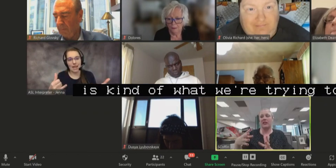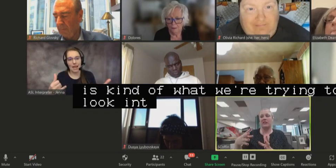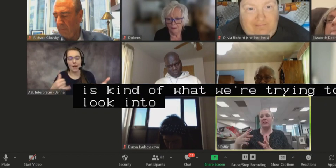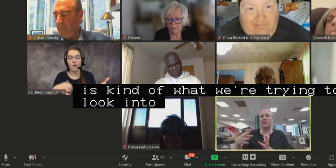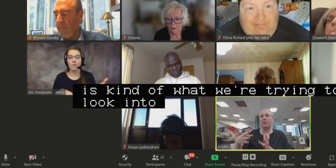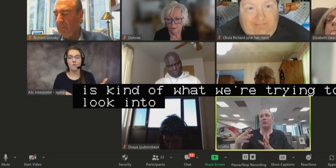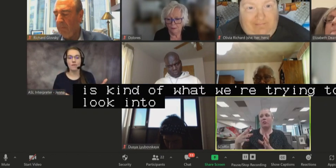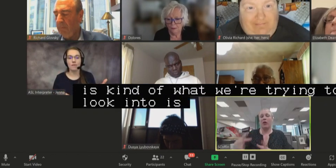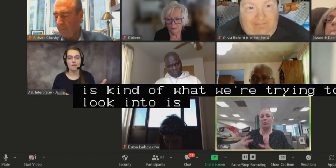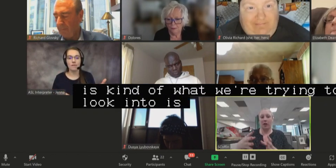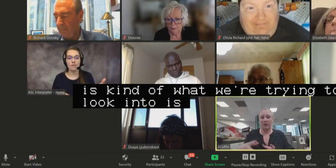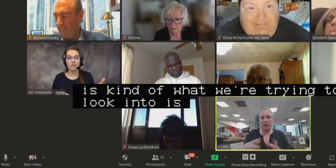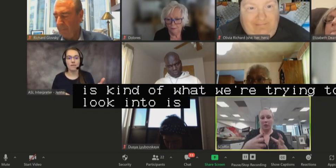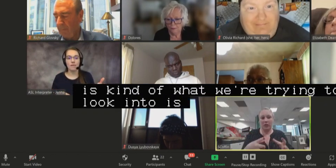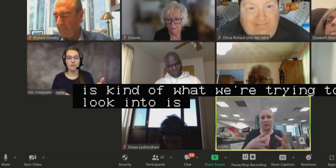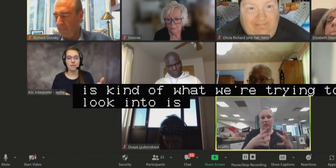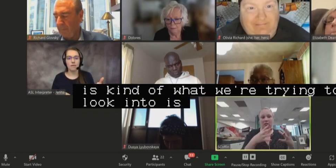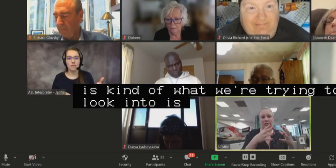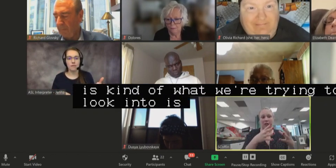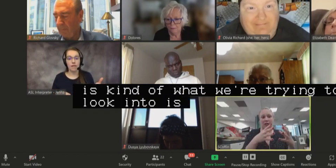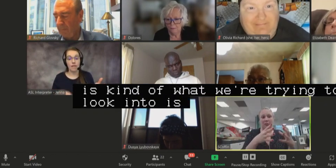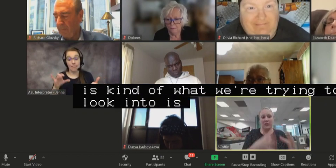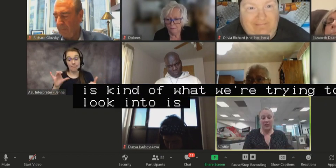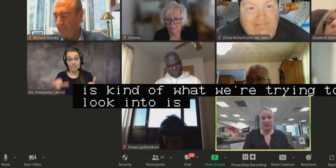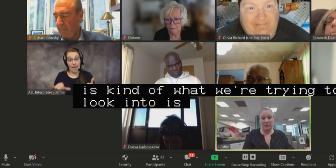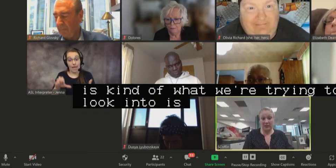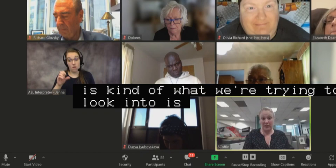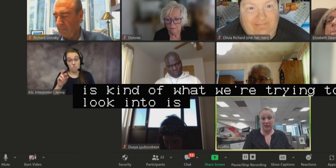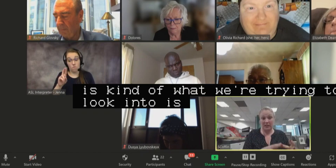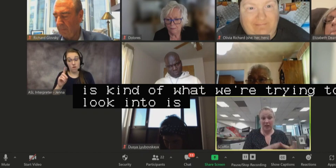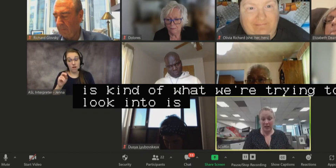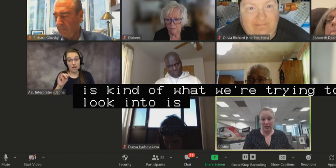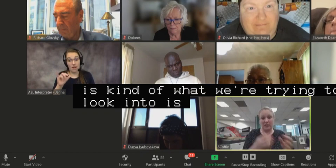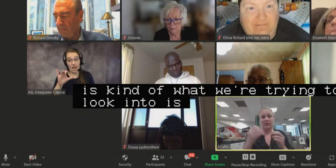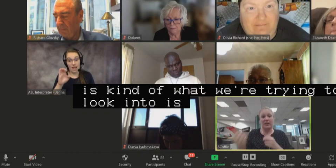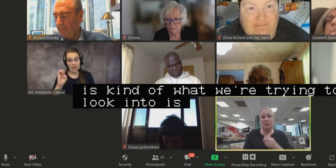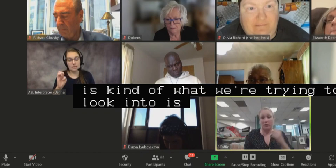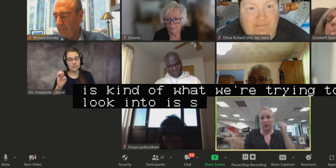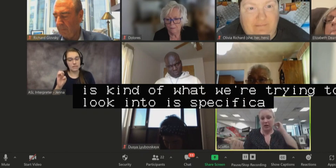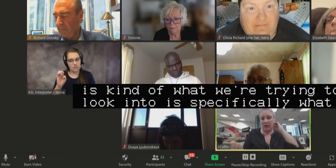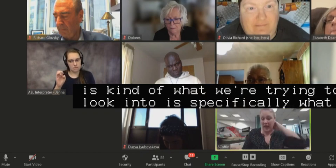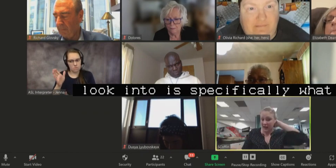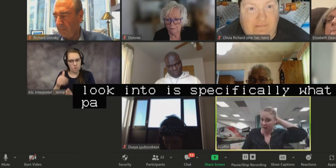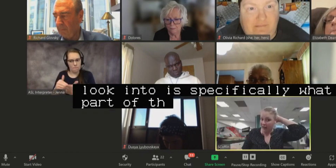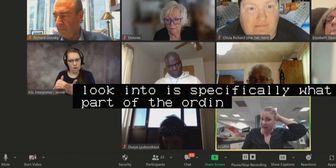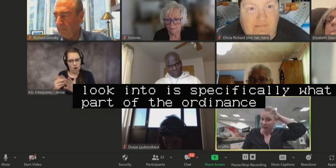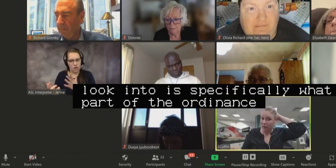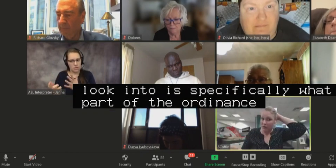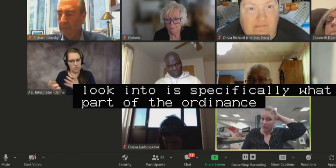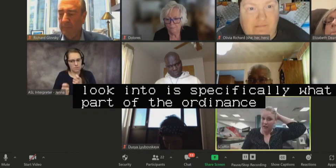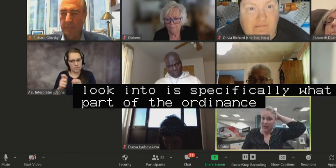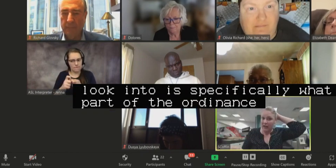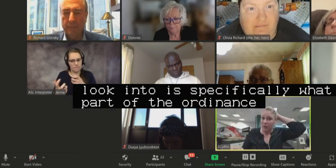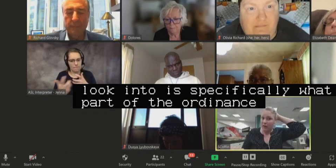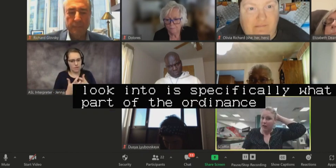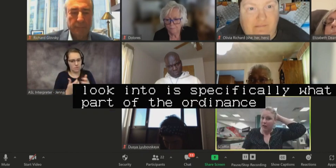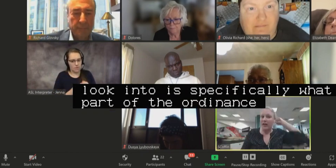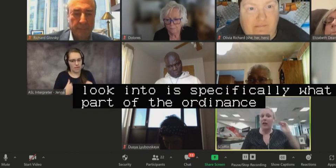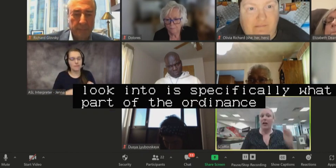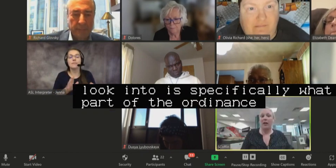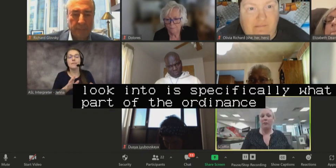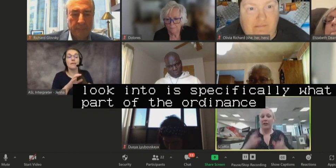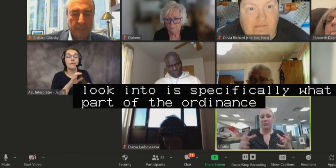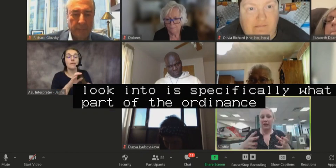specifically what part of the ordinance pertains specifically to us. That's what Elaine, who is our ADA